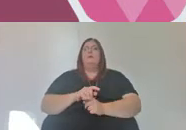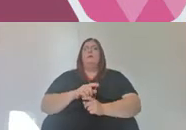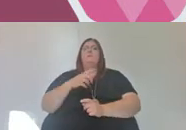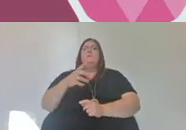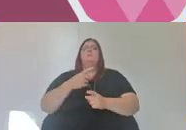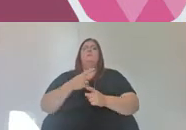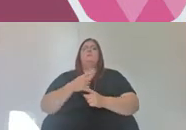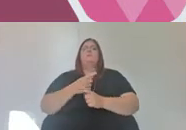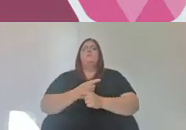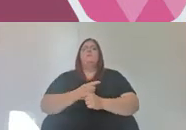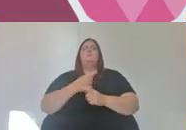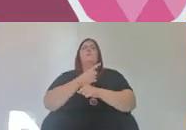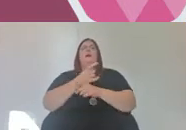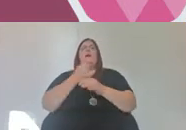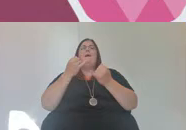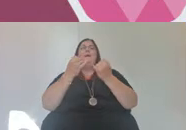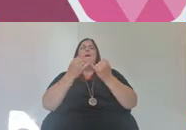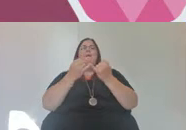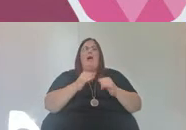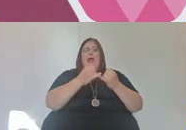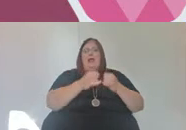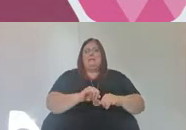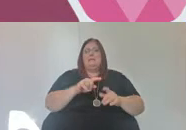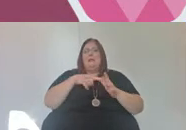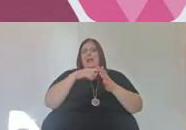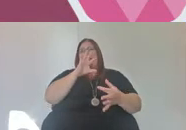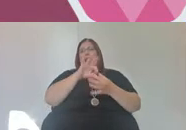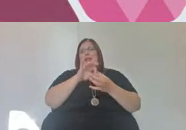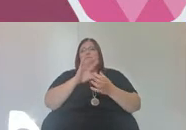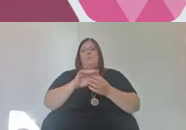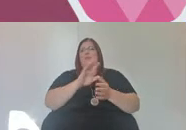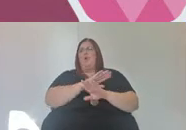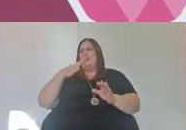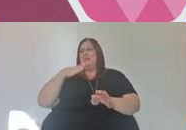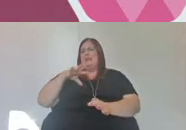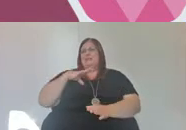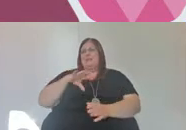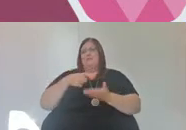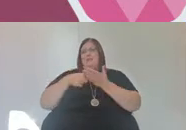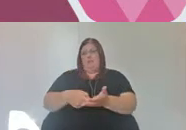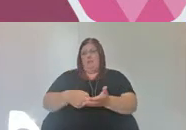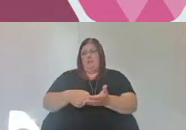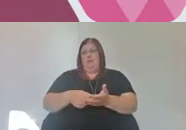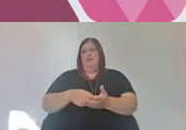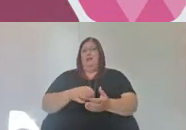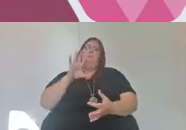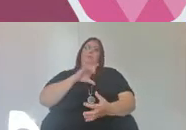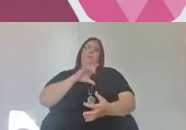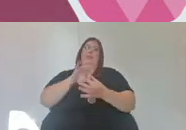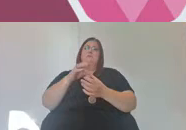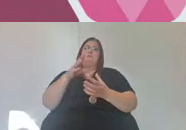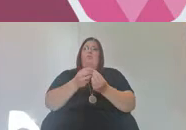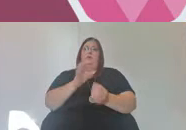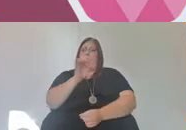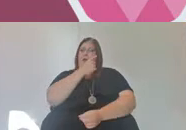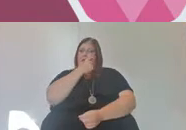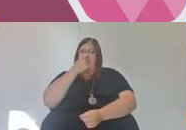terms of failings around unnecessary referrals based on no evidence, that is